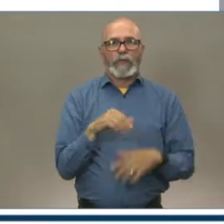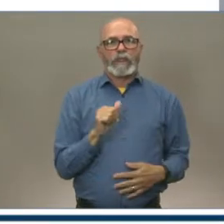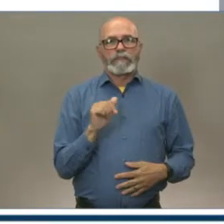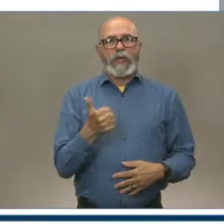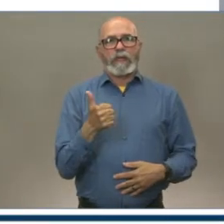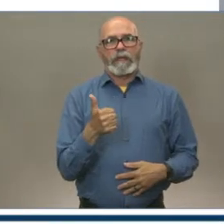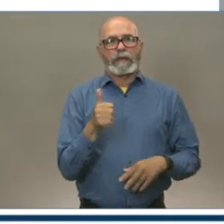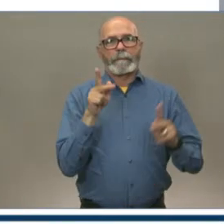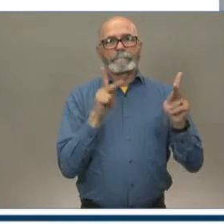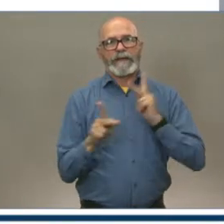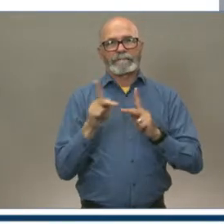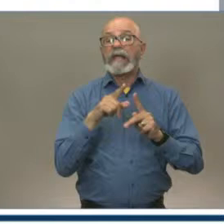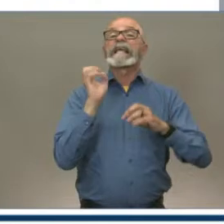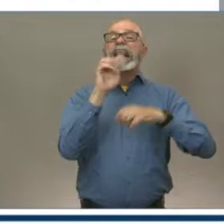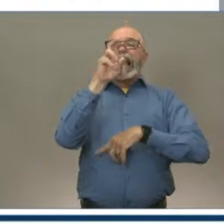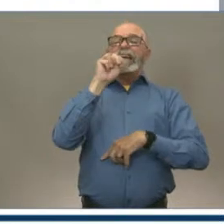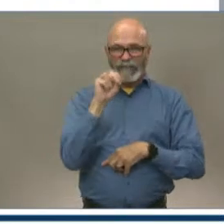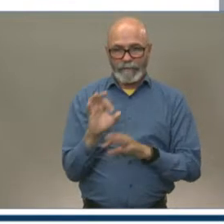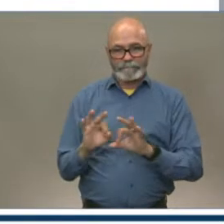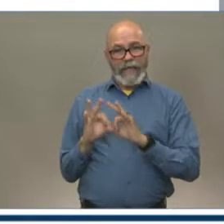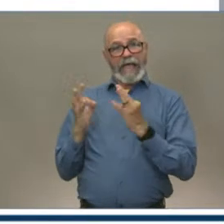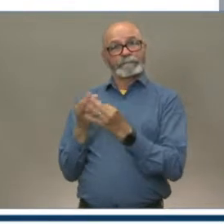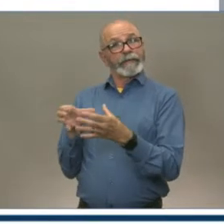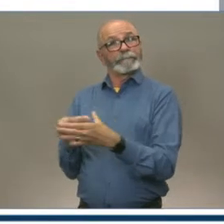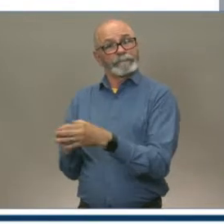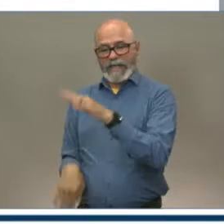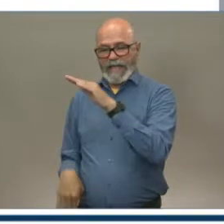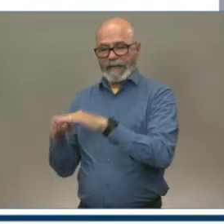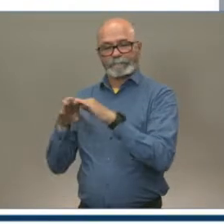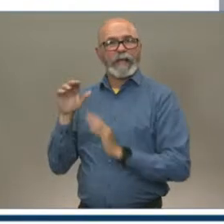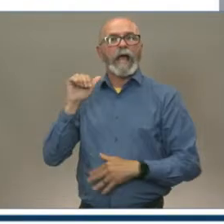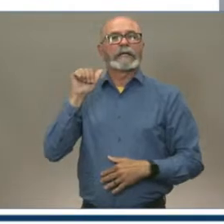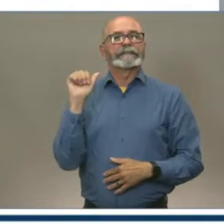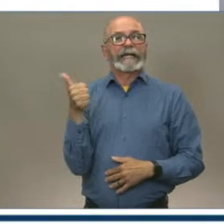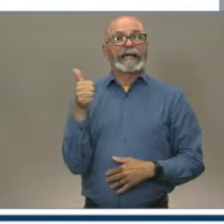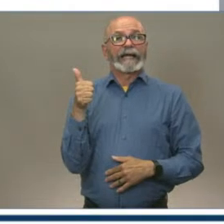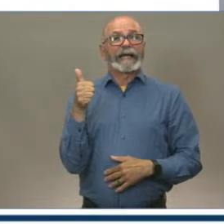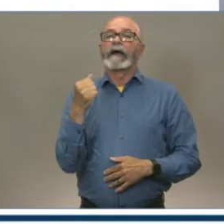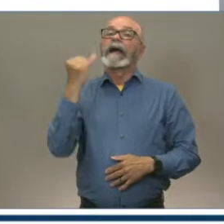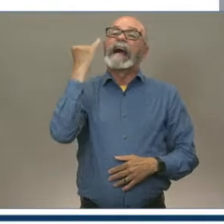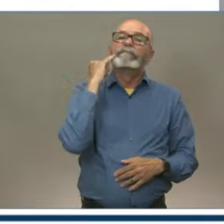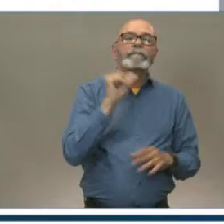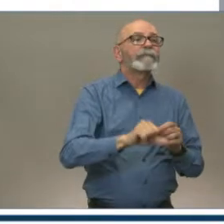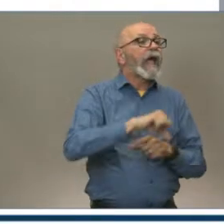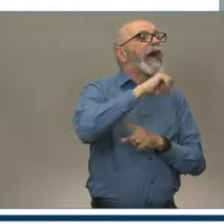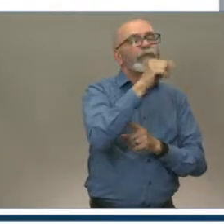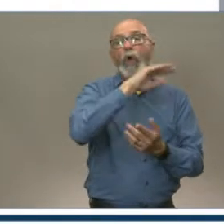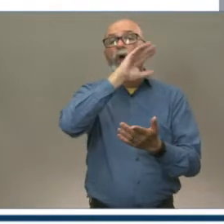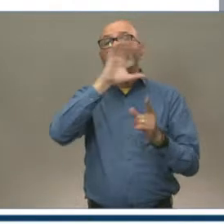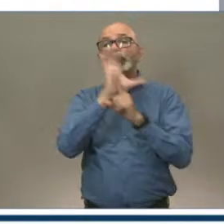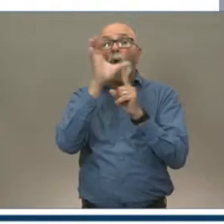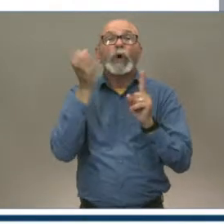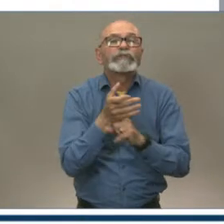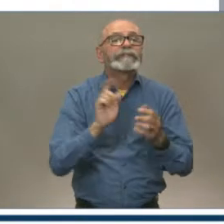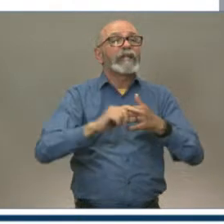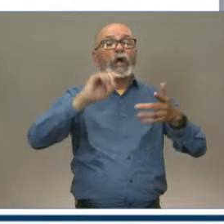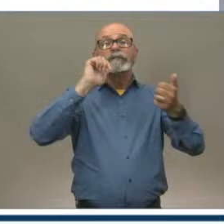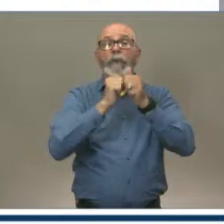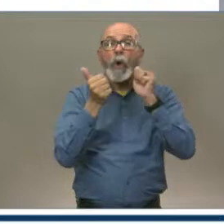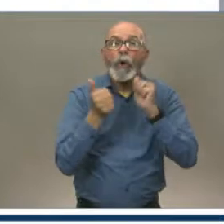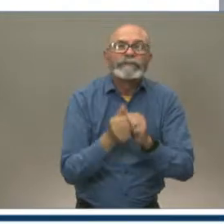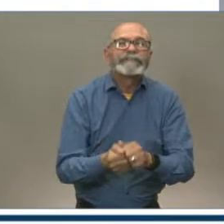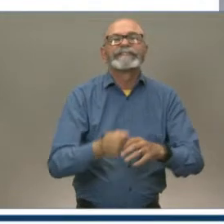household. We are reviewing other gathering limits for cultural events and sporting, and we'll have more to say on this